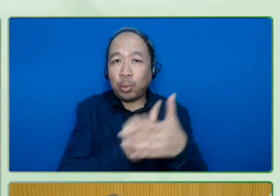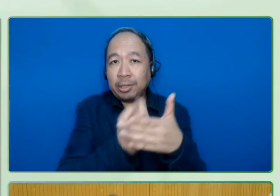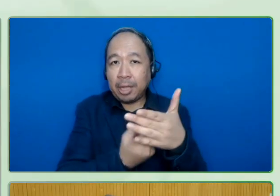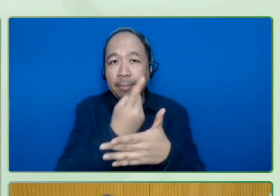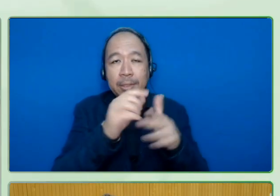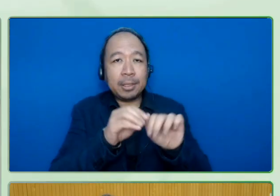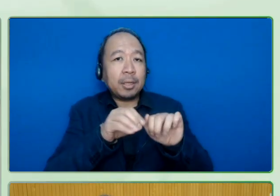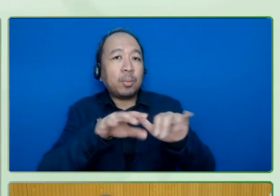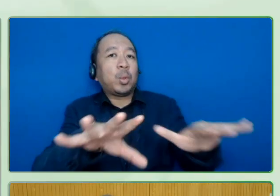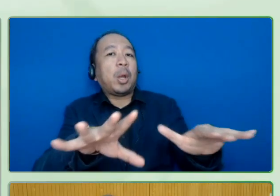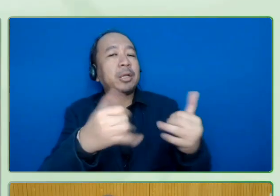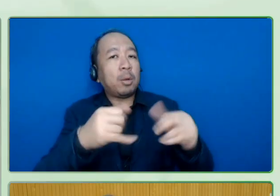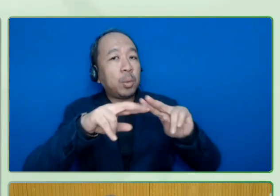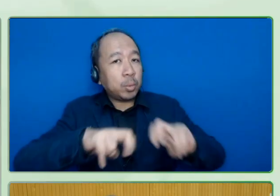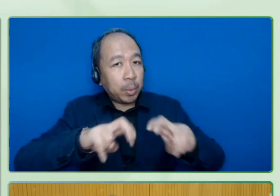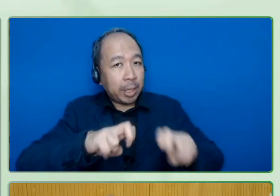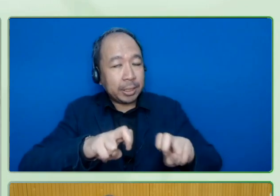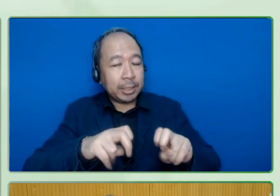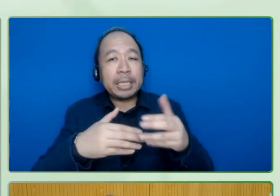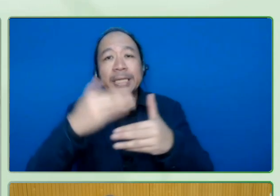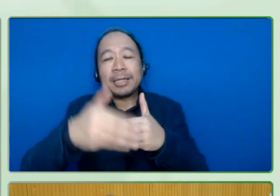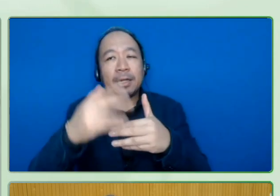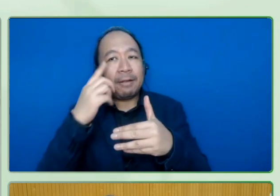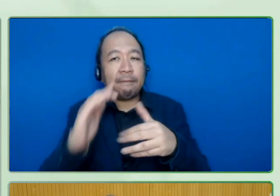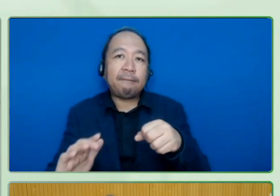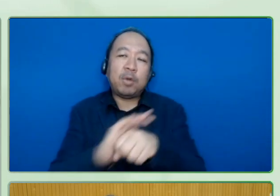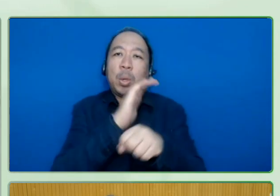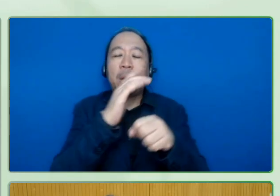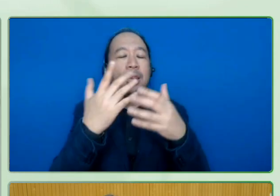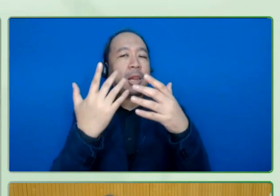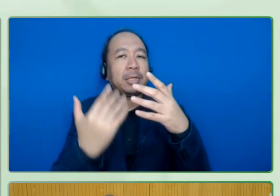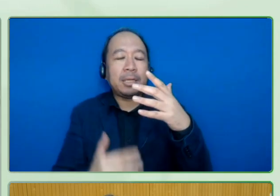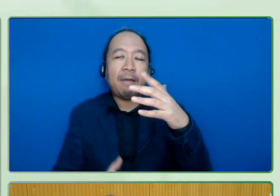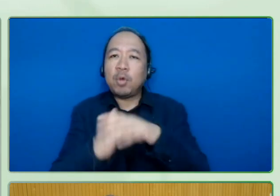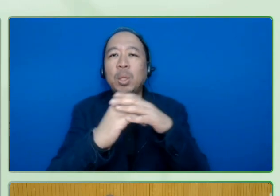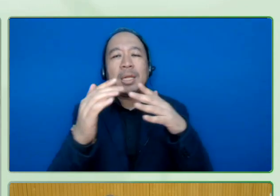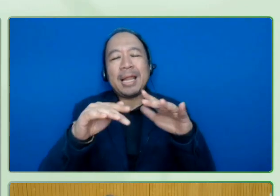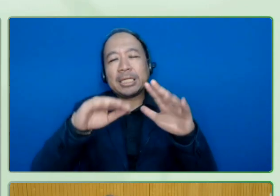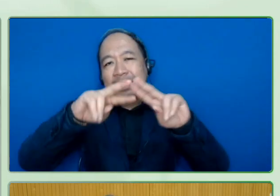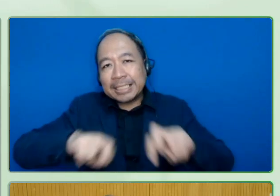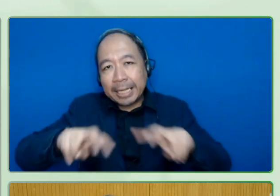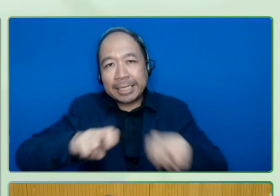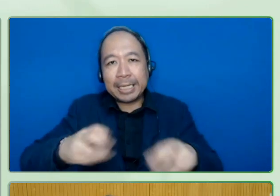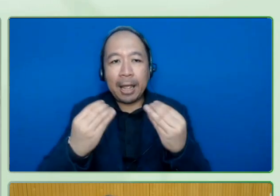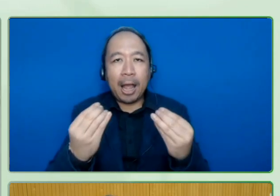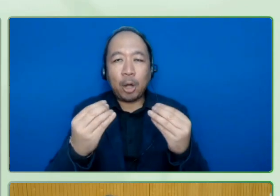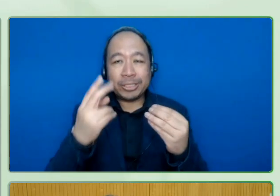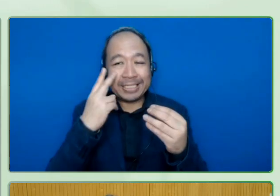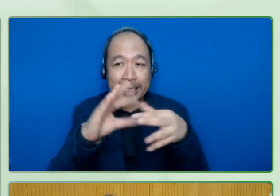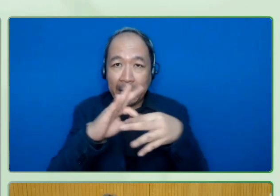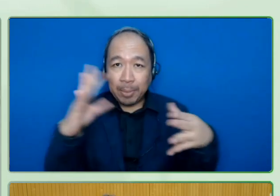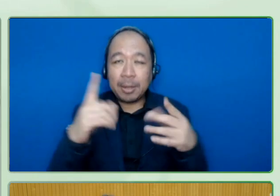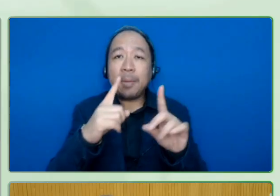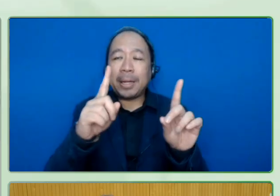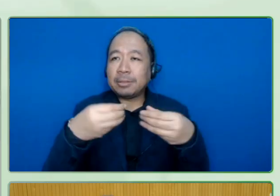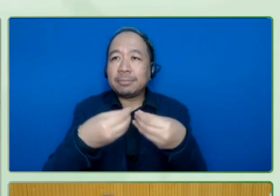then proceed to a full-scale study with the ultimate goal of getting the app to a fully open access distribution to families. So